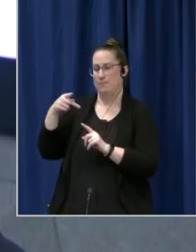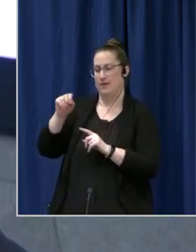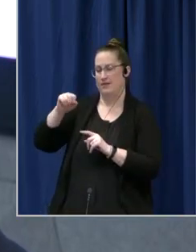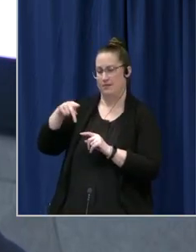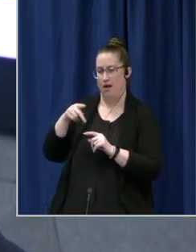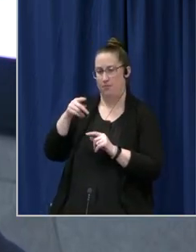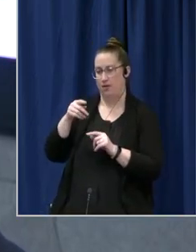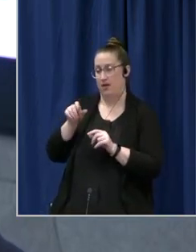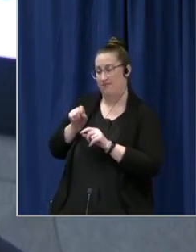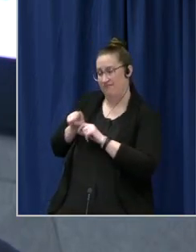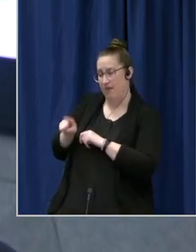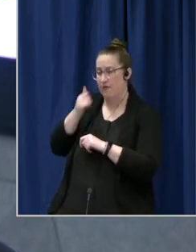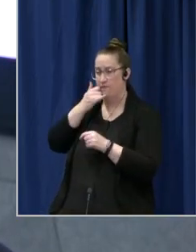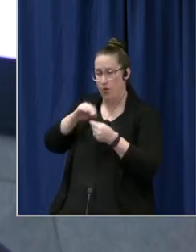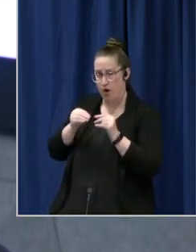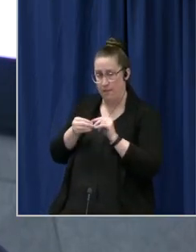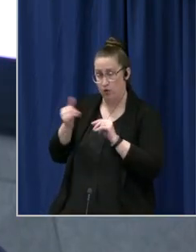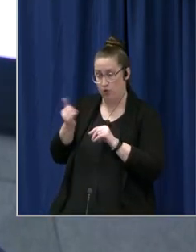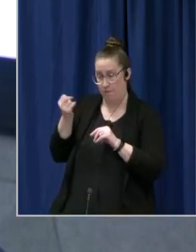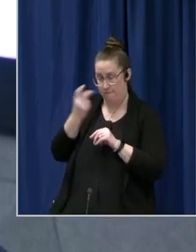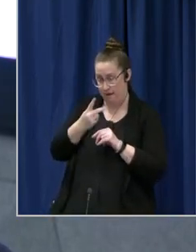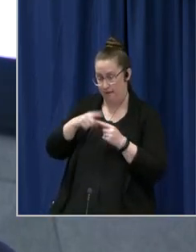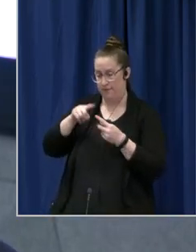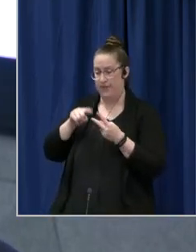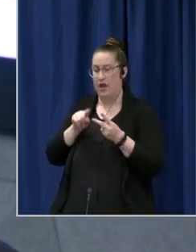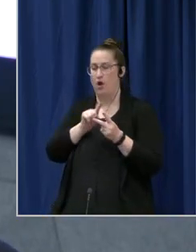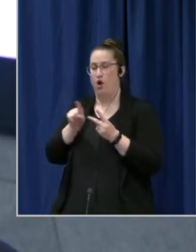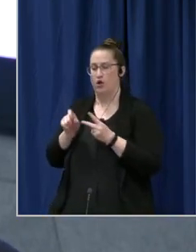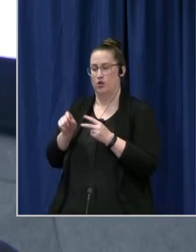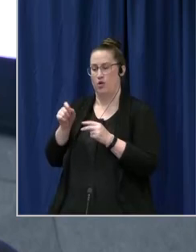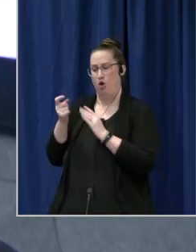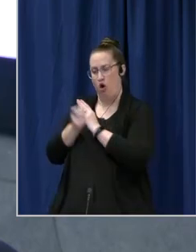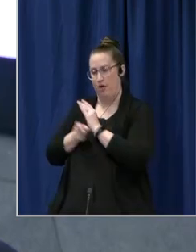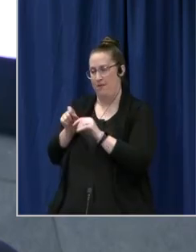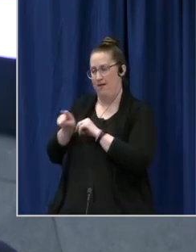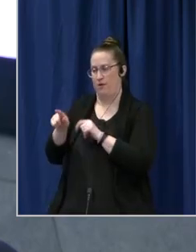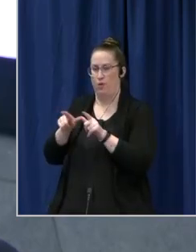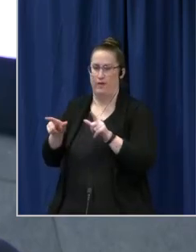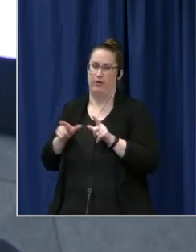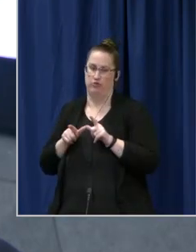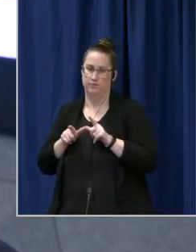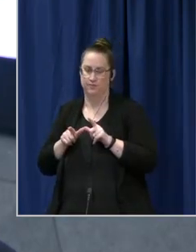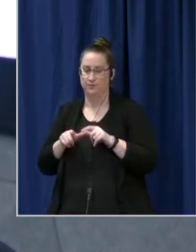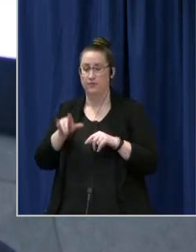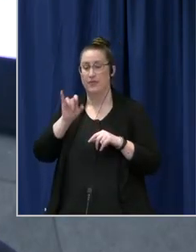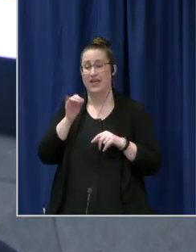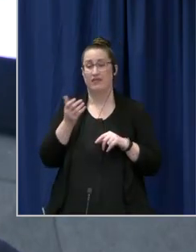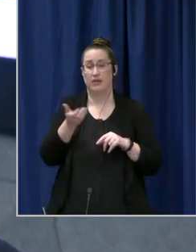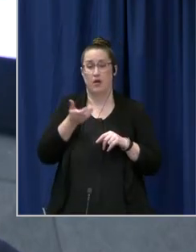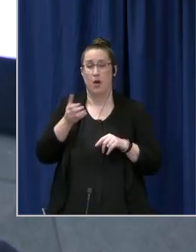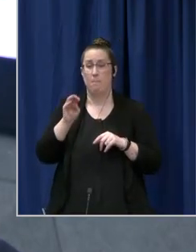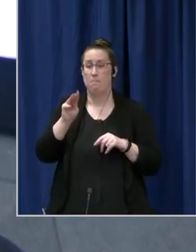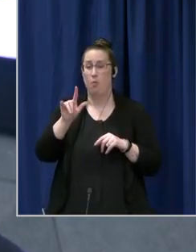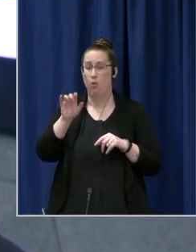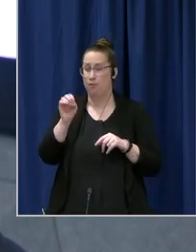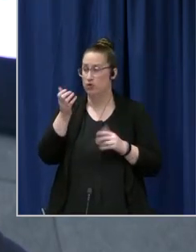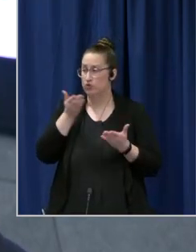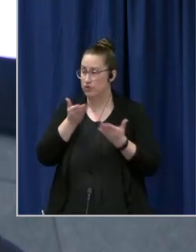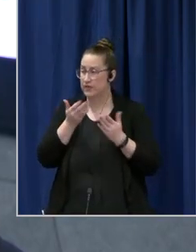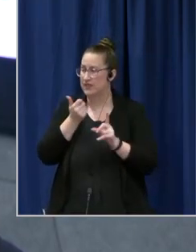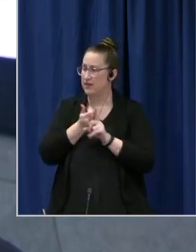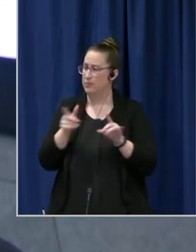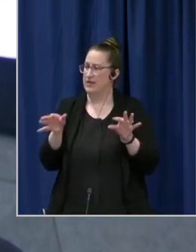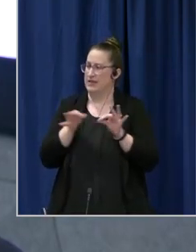the telephone number for callback, and deliver automatic dispatchable location. If it's a mobile service, it must connect